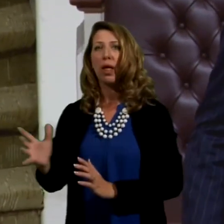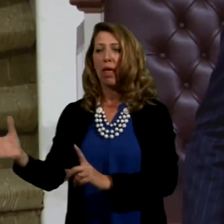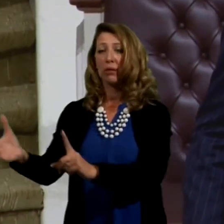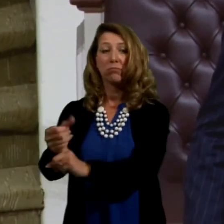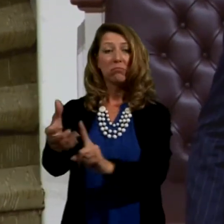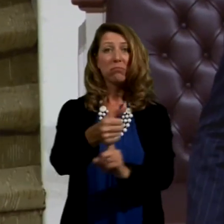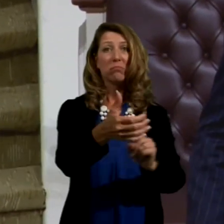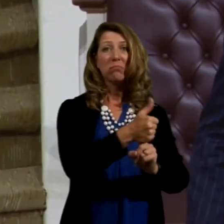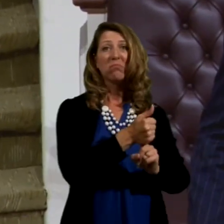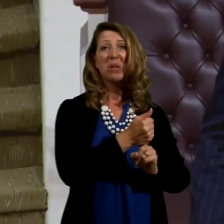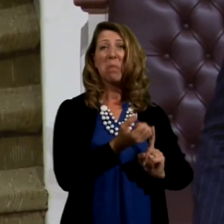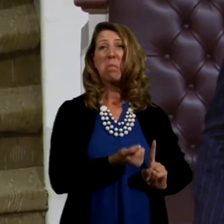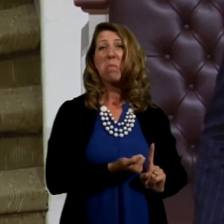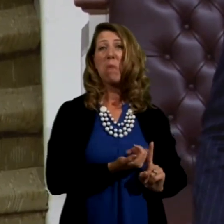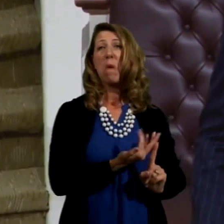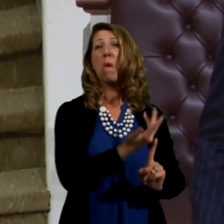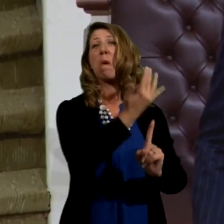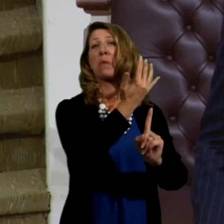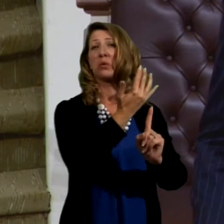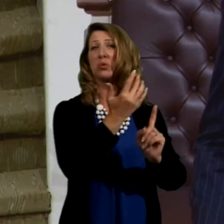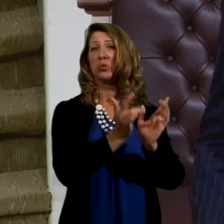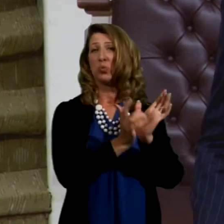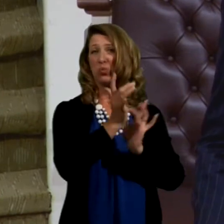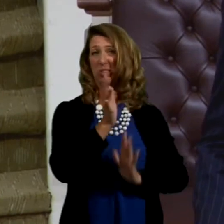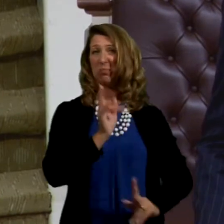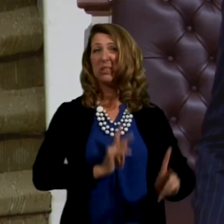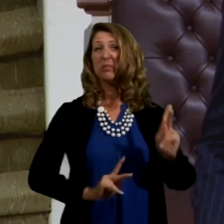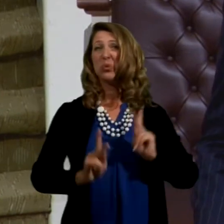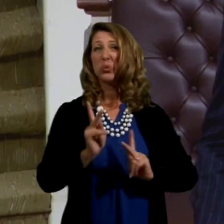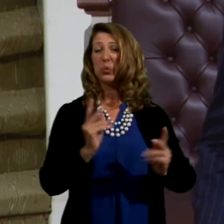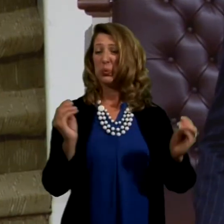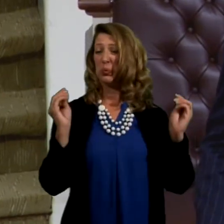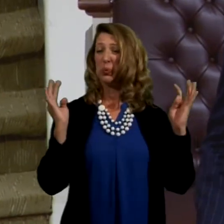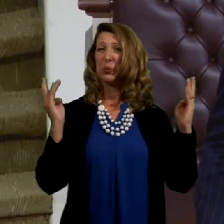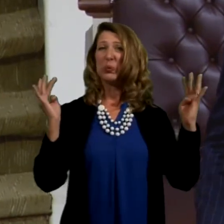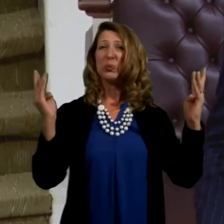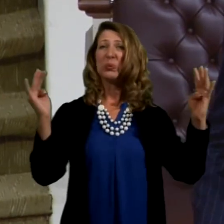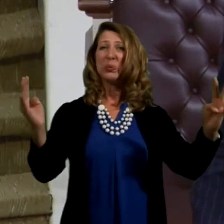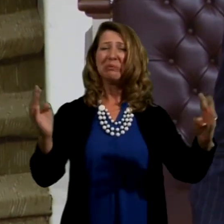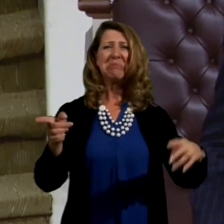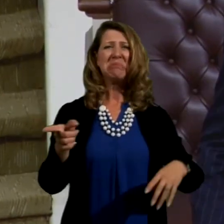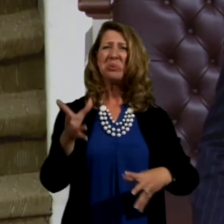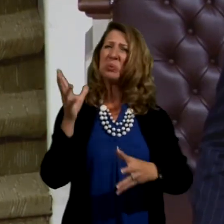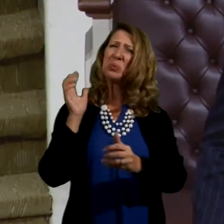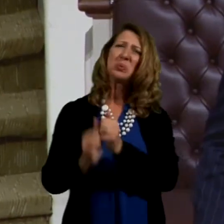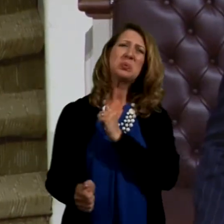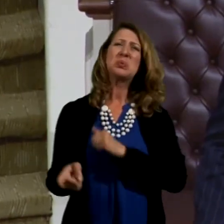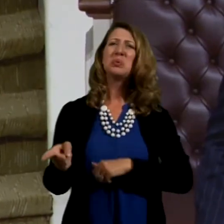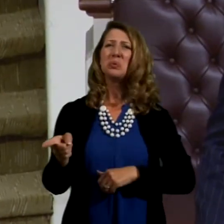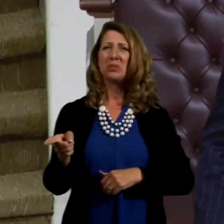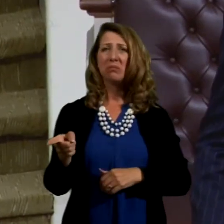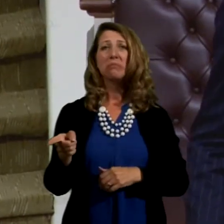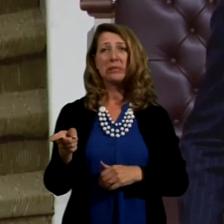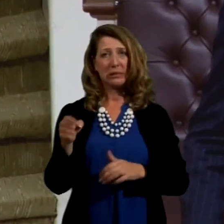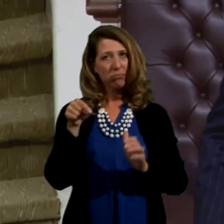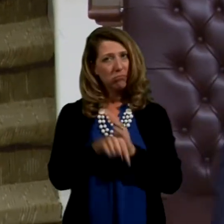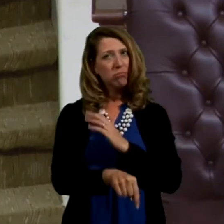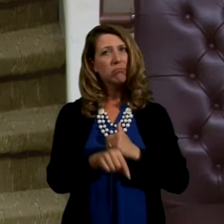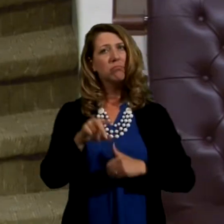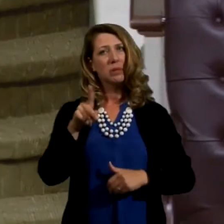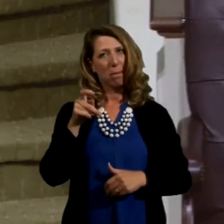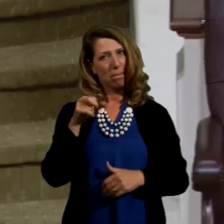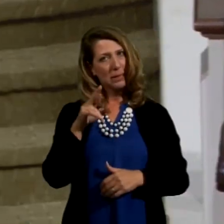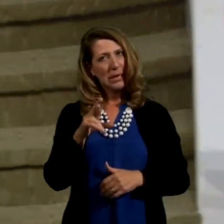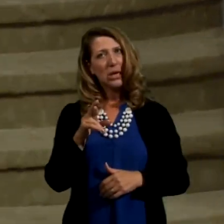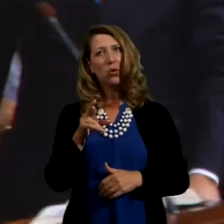fire to light the streets of Rome at nighttime. He became very cruel. He's the one who took the life of Peter. He's the one who